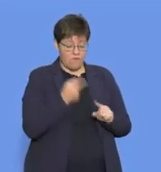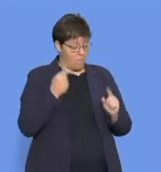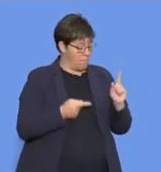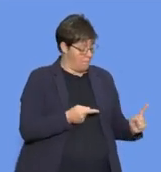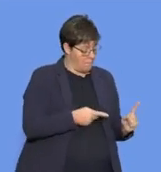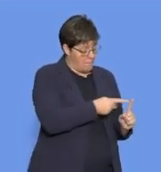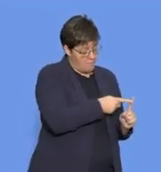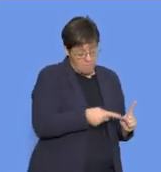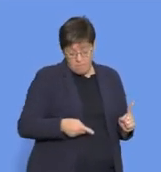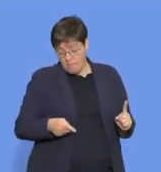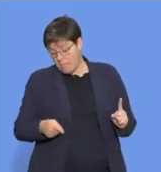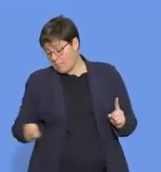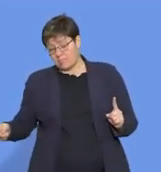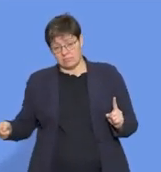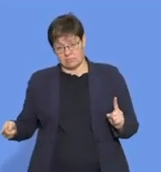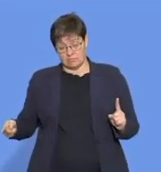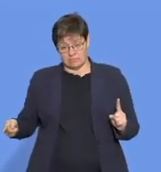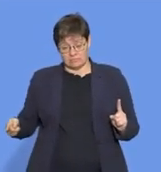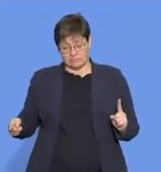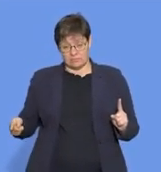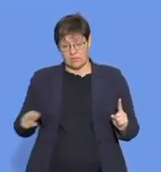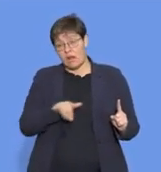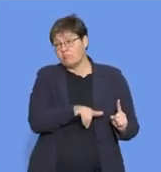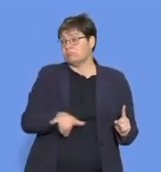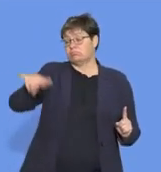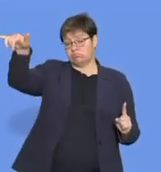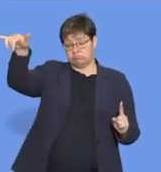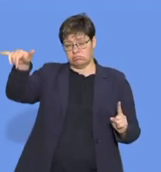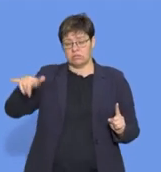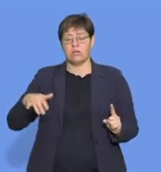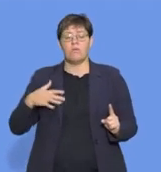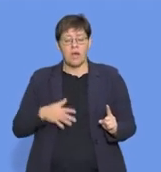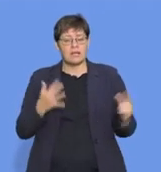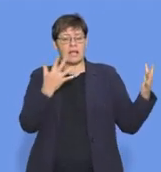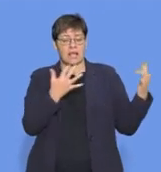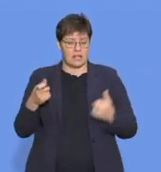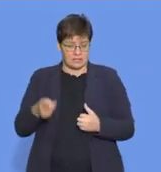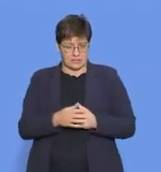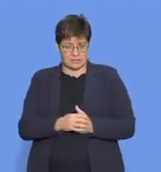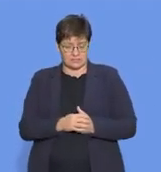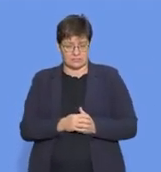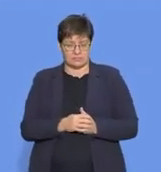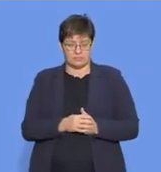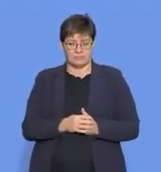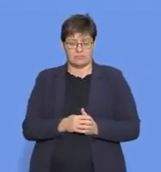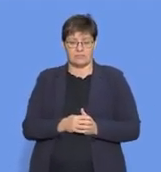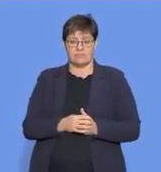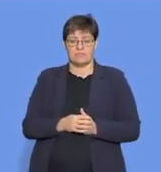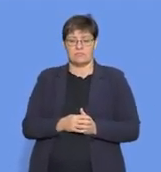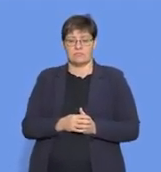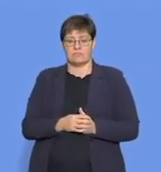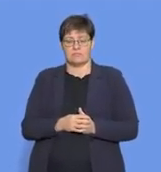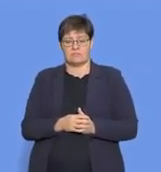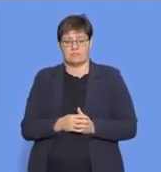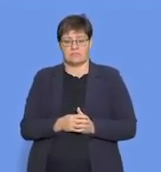far the plane is from its starting point. So this is where it is now, and they want us to calculate this side here.